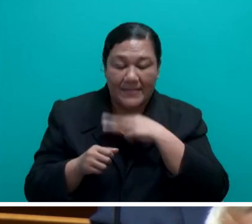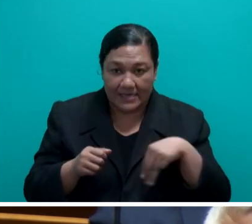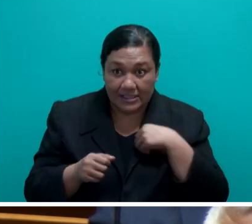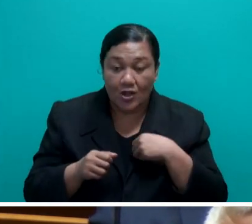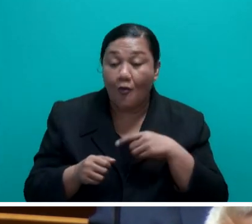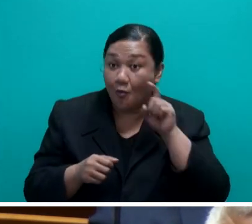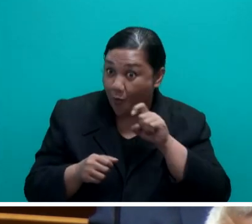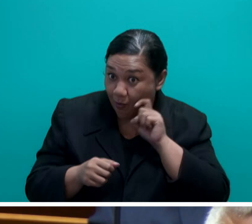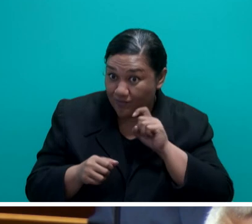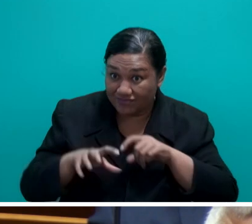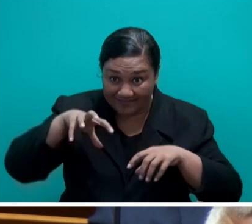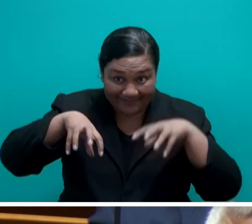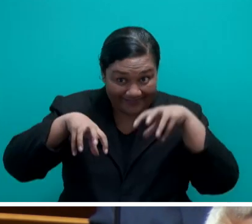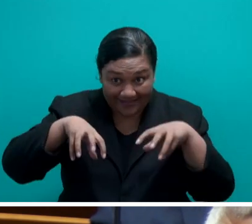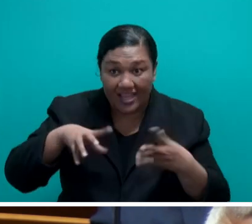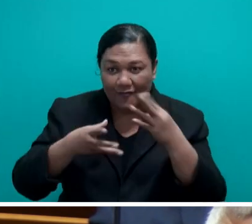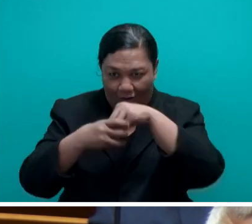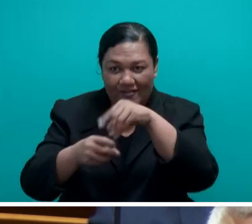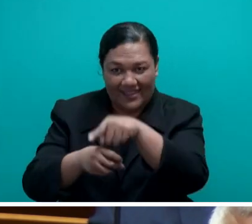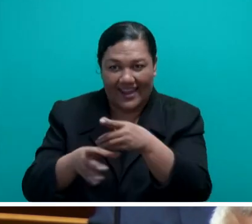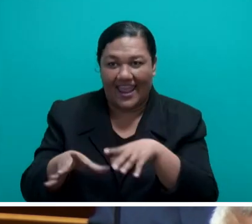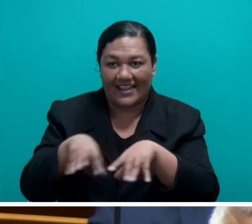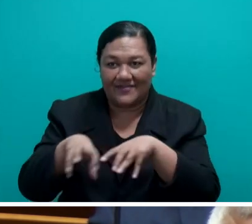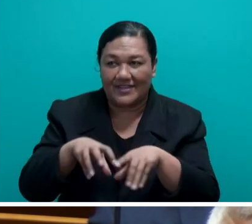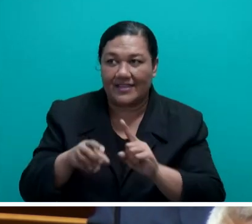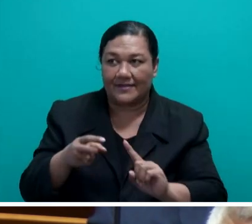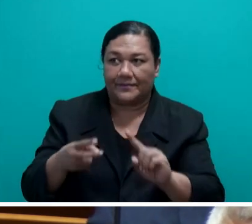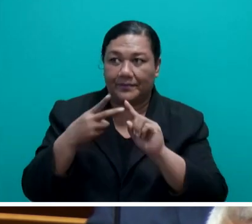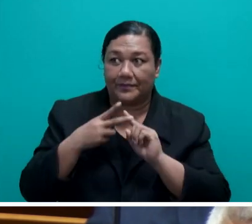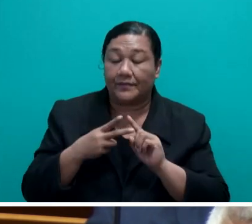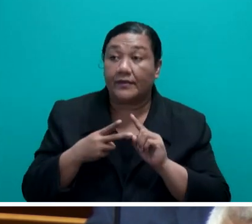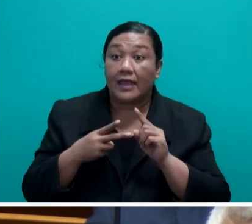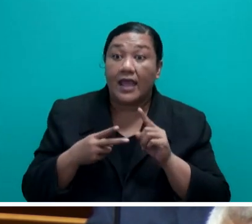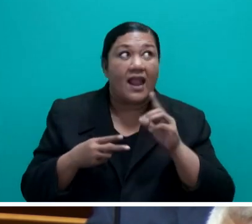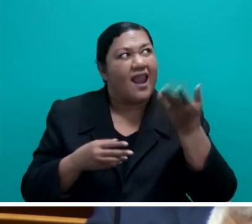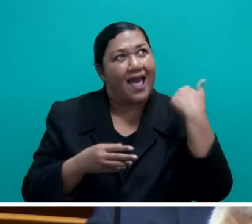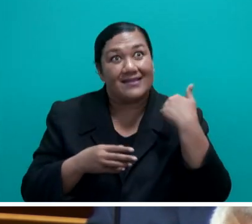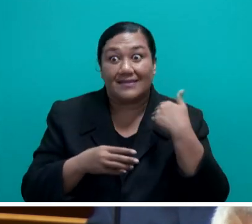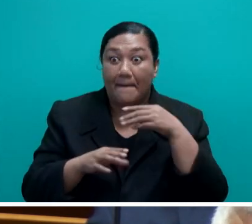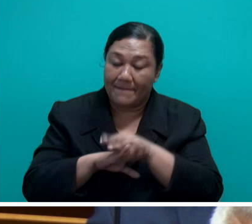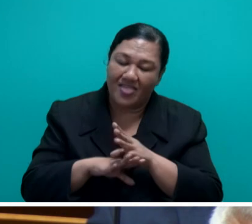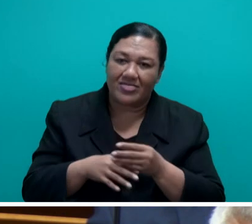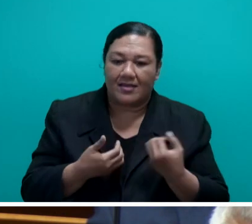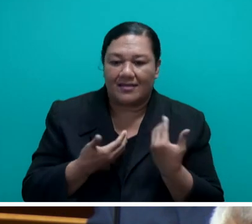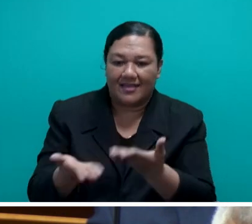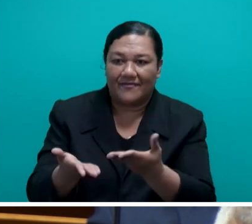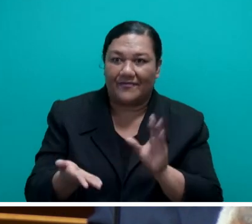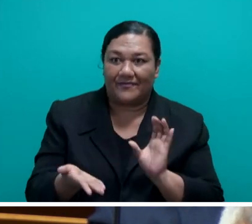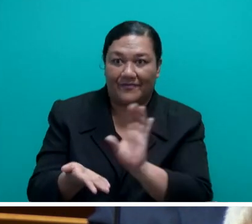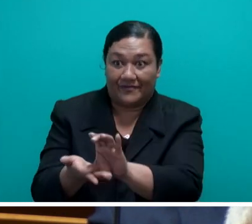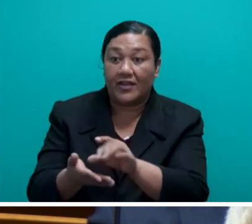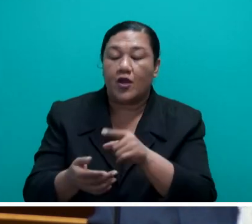agencies involved in this activity. First payment tranches were released last month through Climate Change Division,